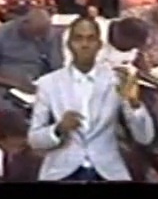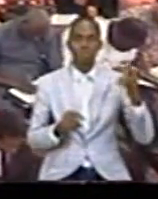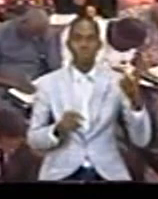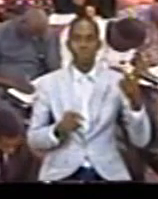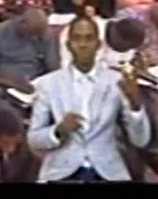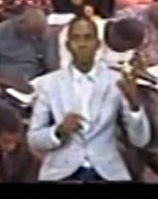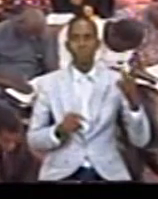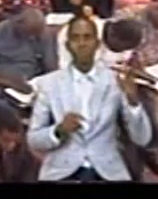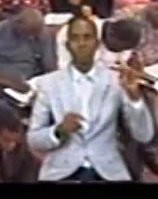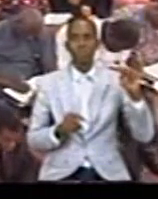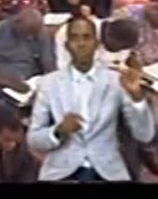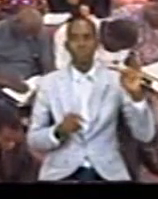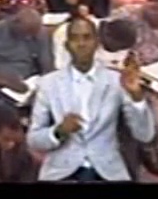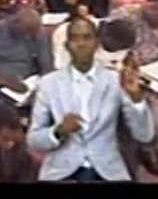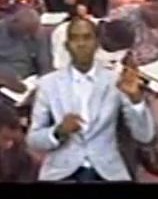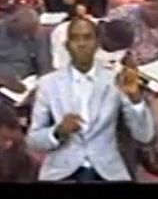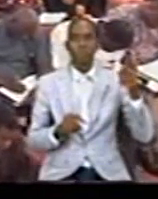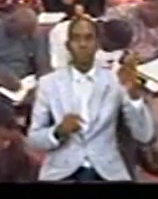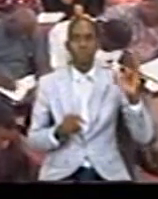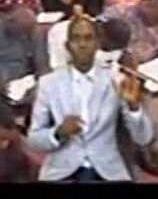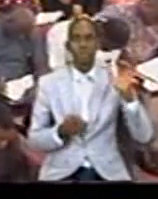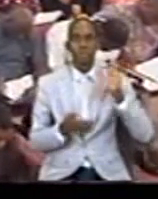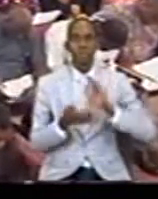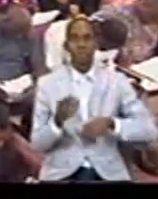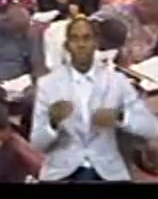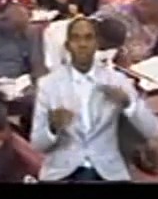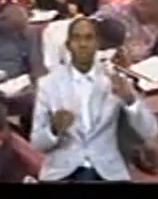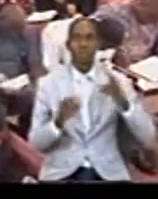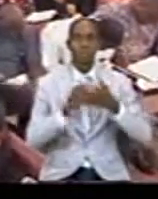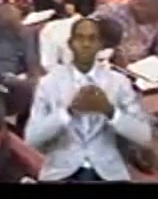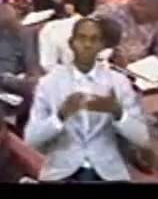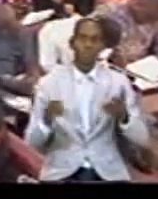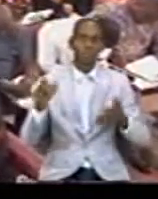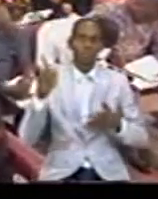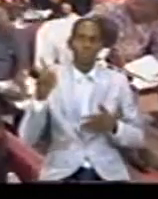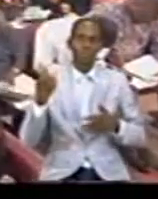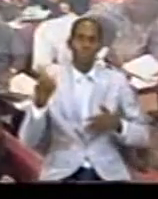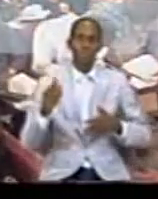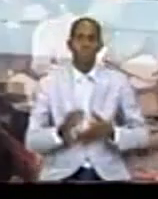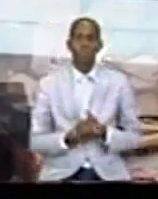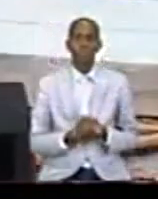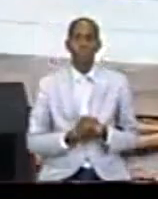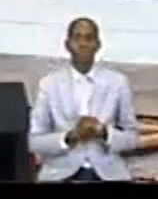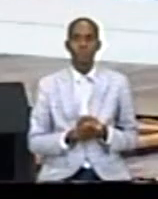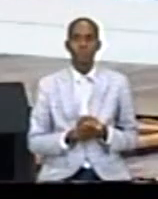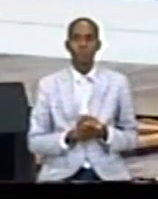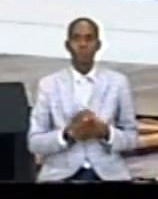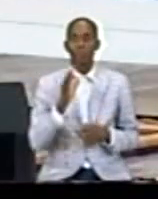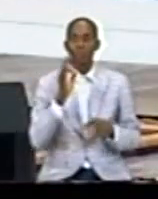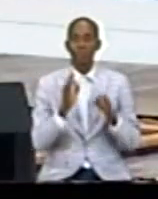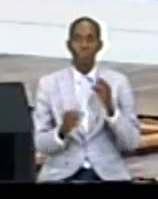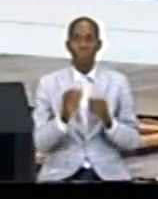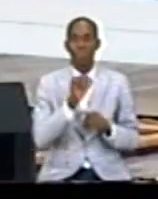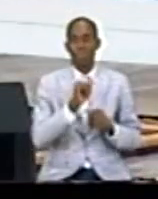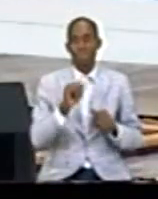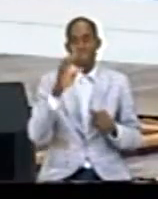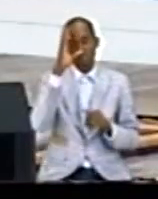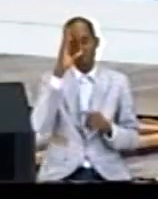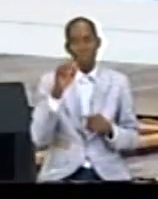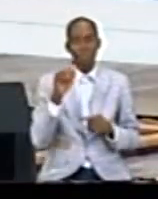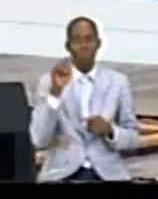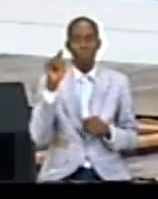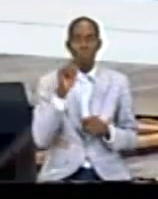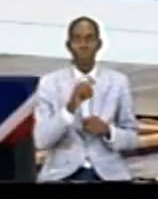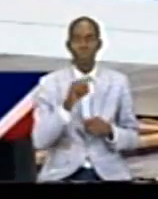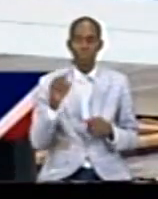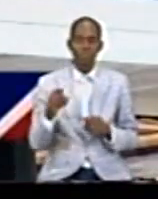And we're reading from verse 21. 2 Timothy chapter 2, verse 21. If a man therefore